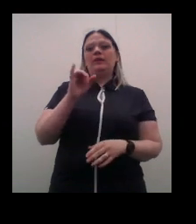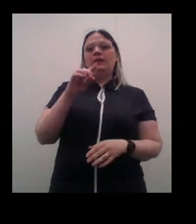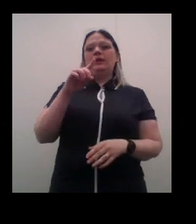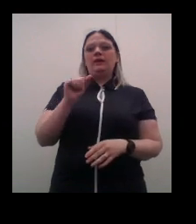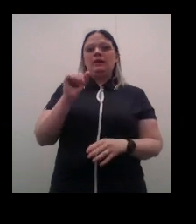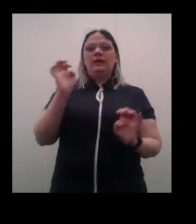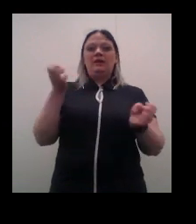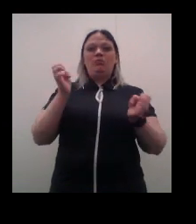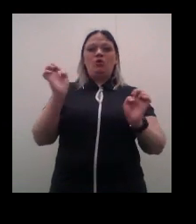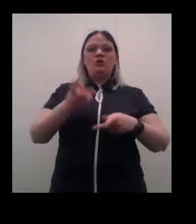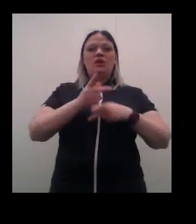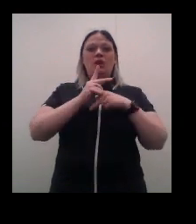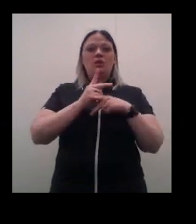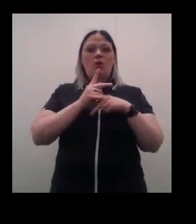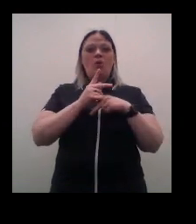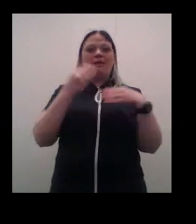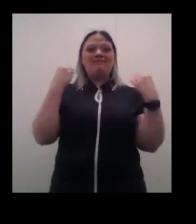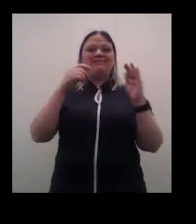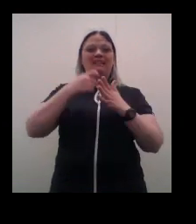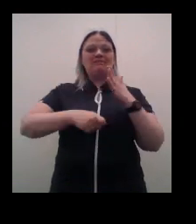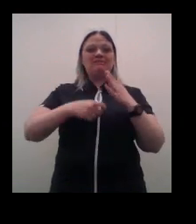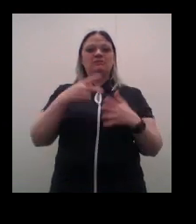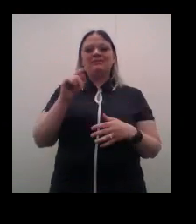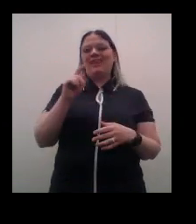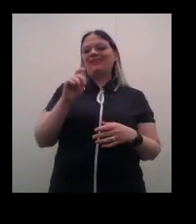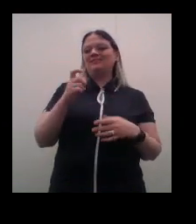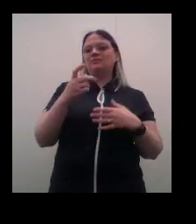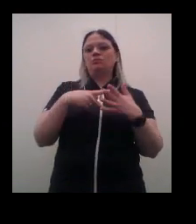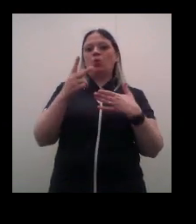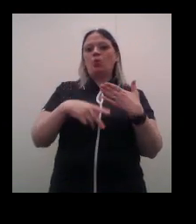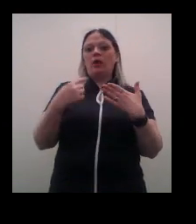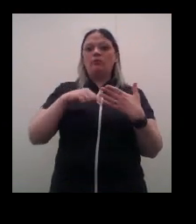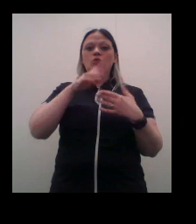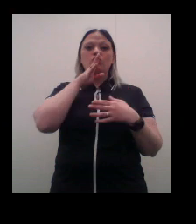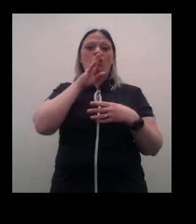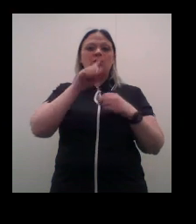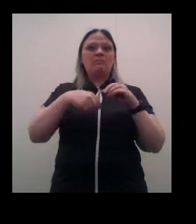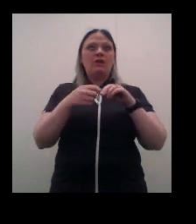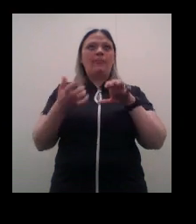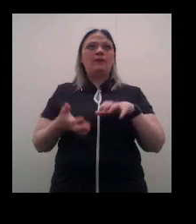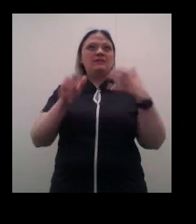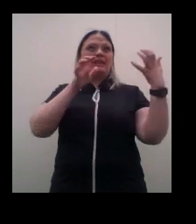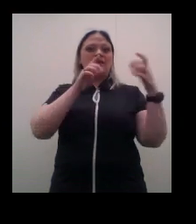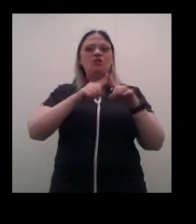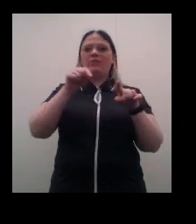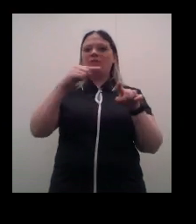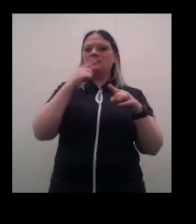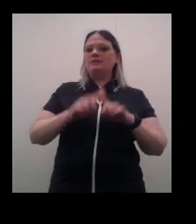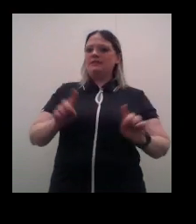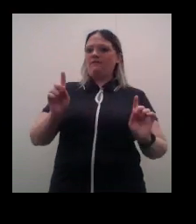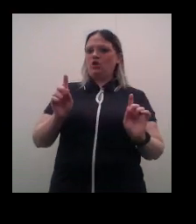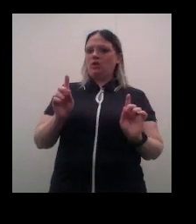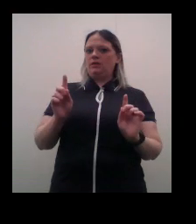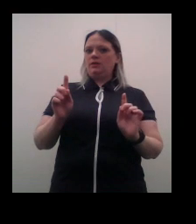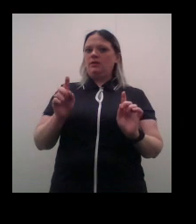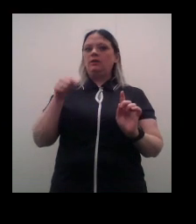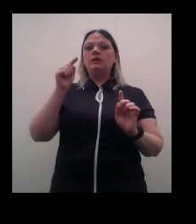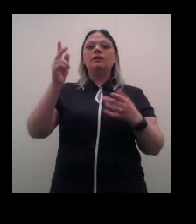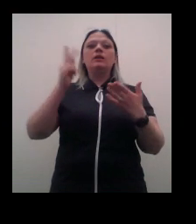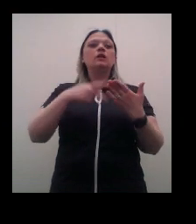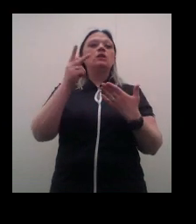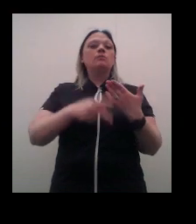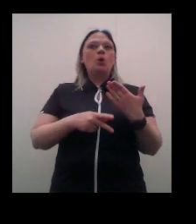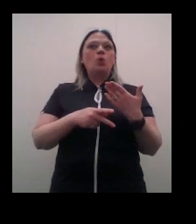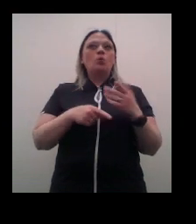Loan and Sales Tax Program. We talked already about a disaster loan program, but this is even a different one. This program